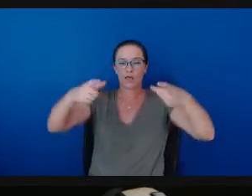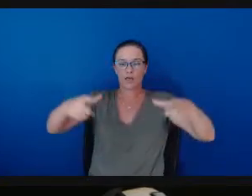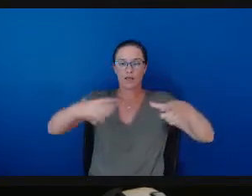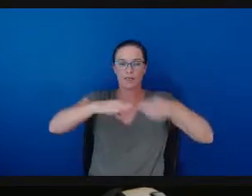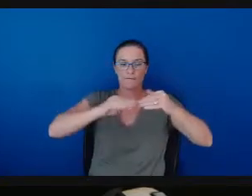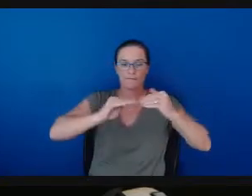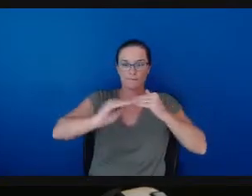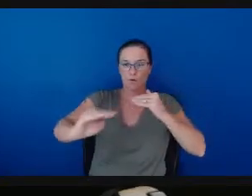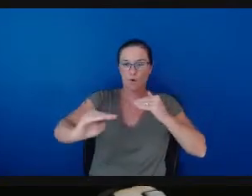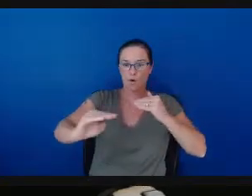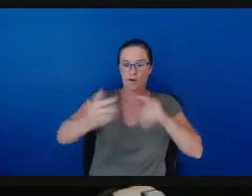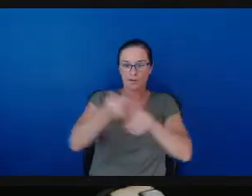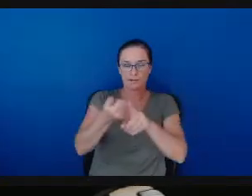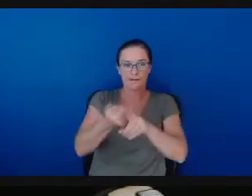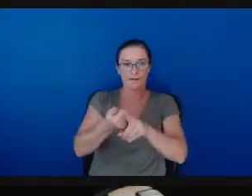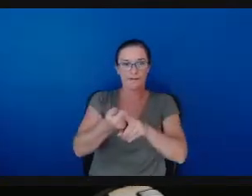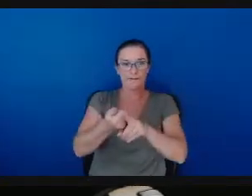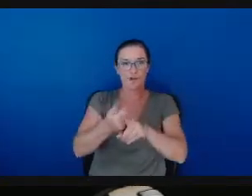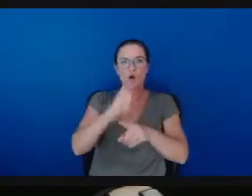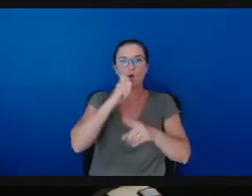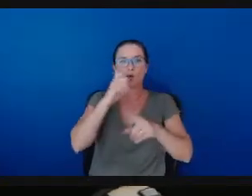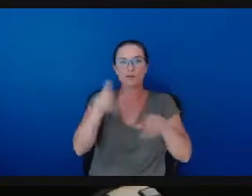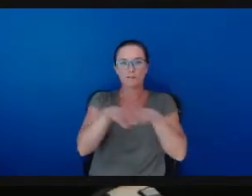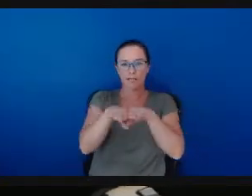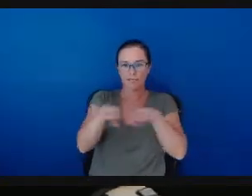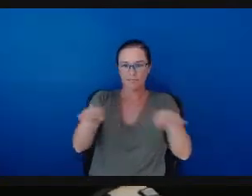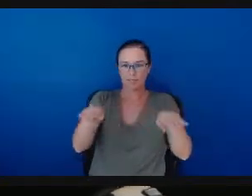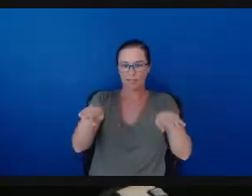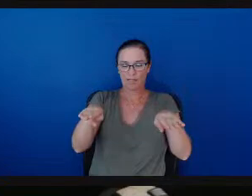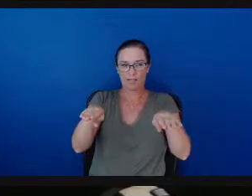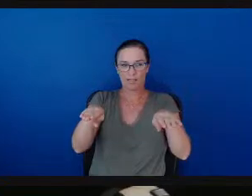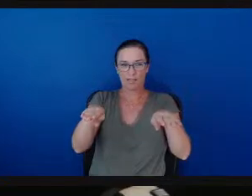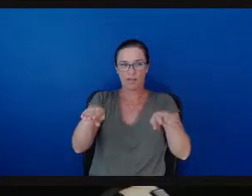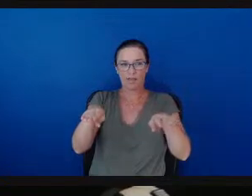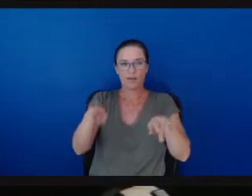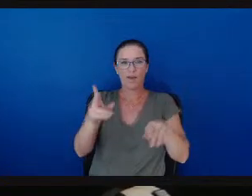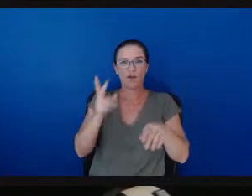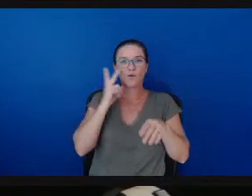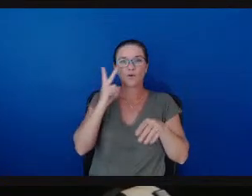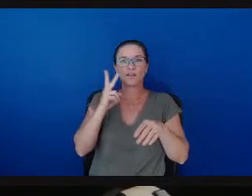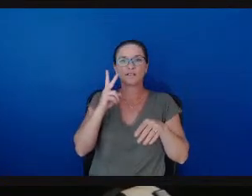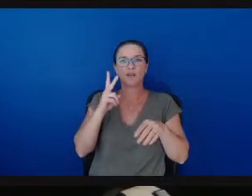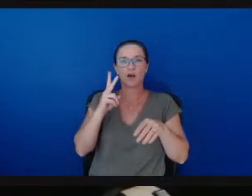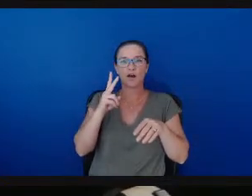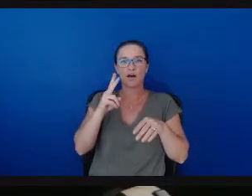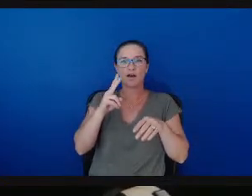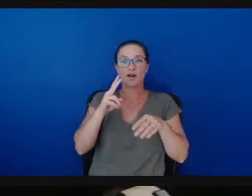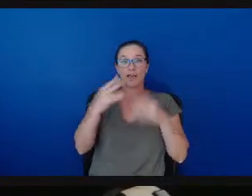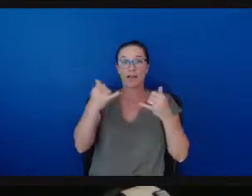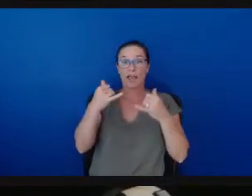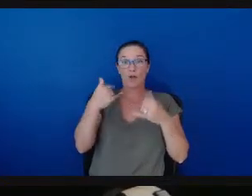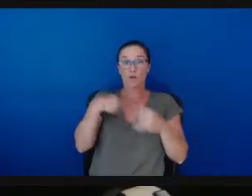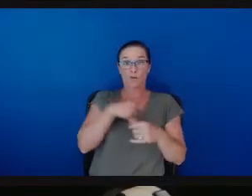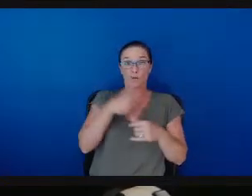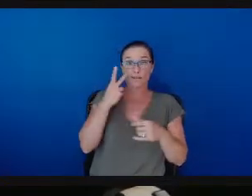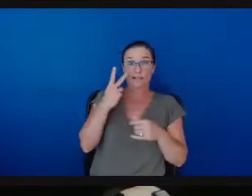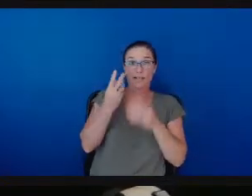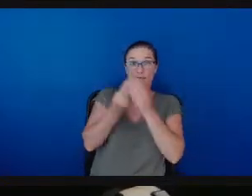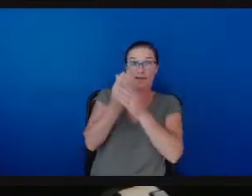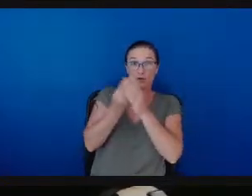was unlevel, and we saw ooze up flows from the far side where we're now seeing fountains.